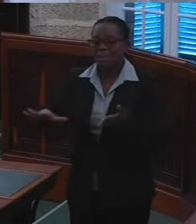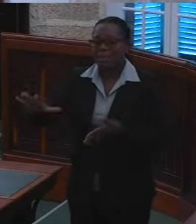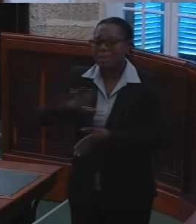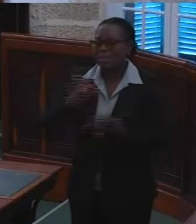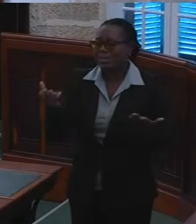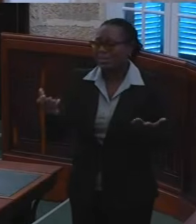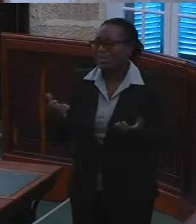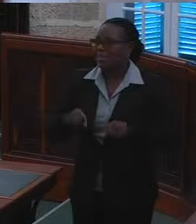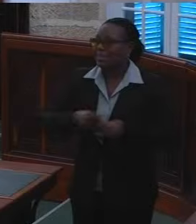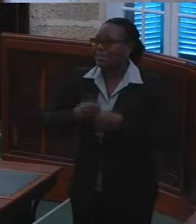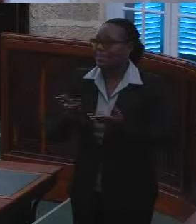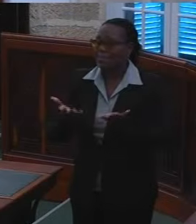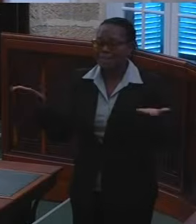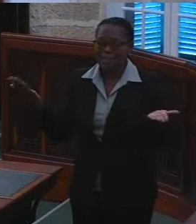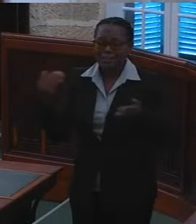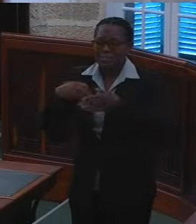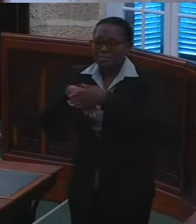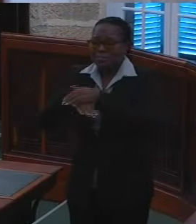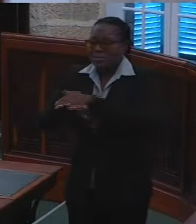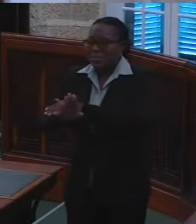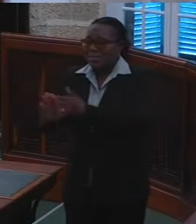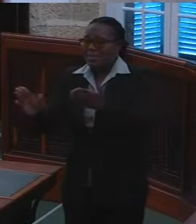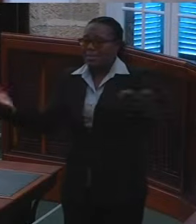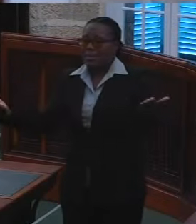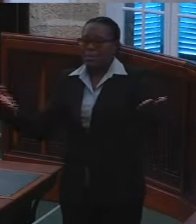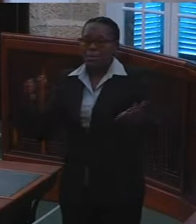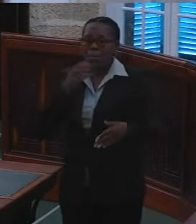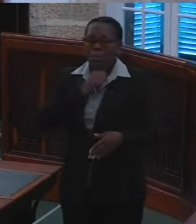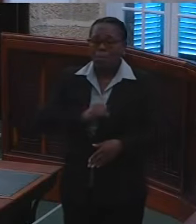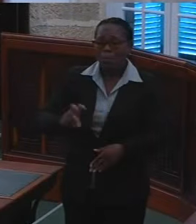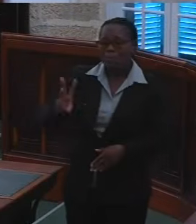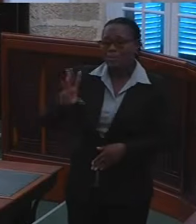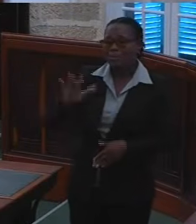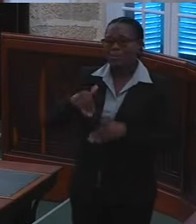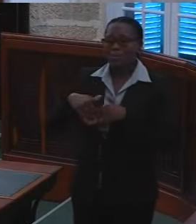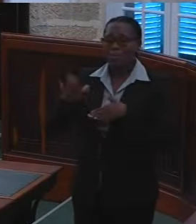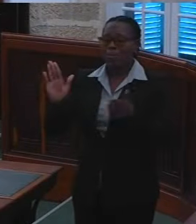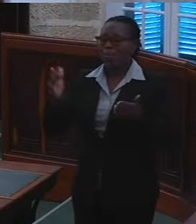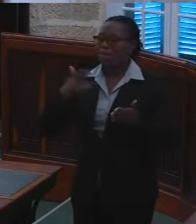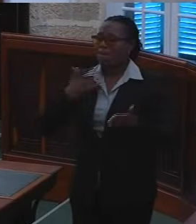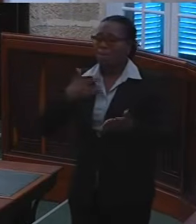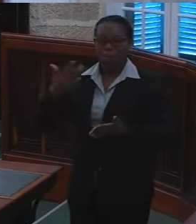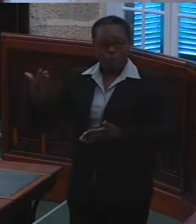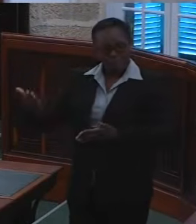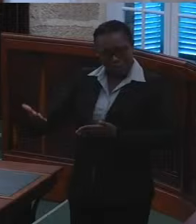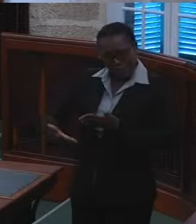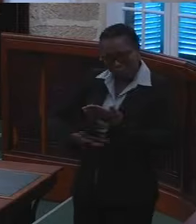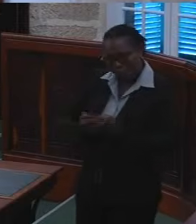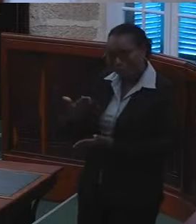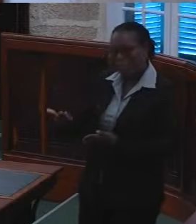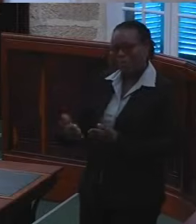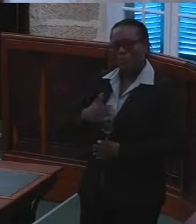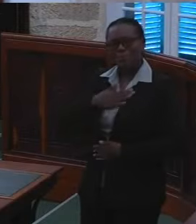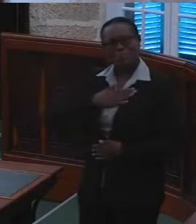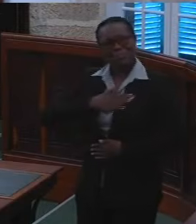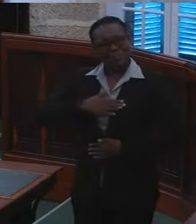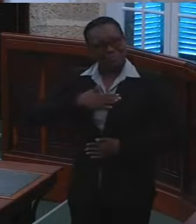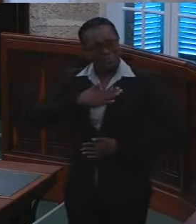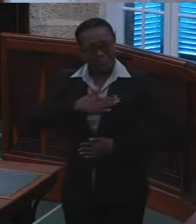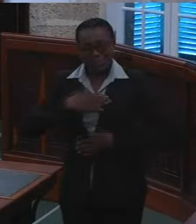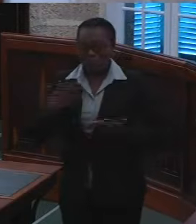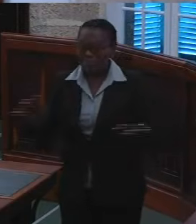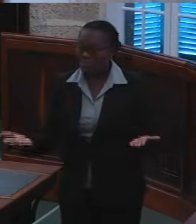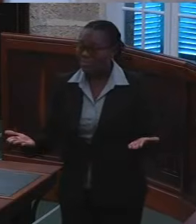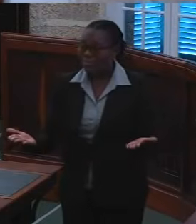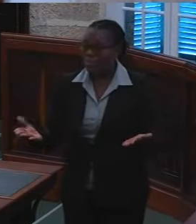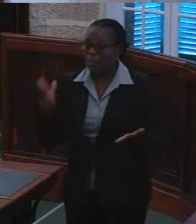in this August chambers when they are past 65 and feel welcome and feel appreciated, and they can lend their voice and their knowledge